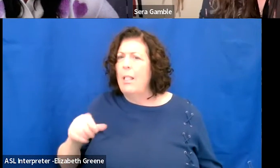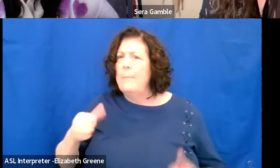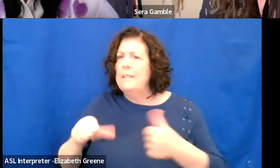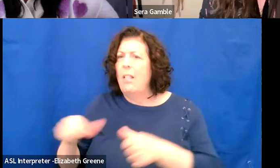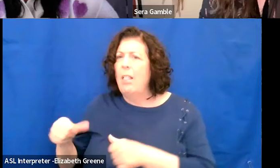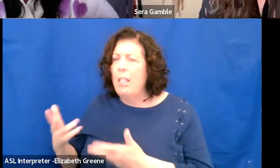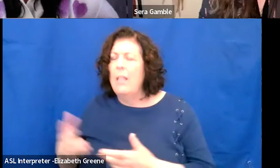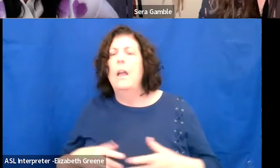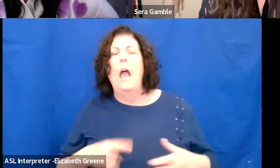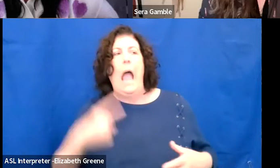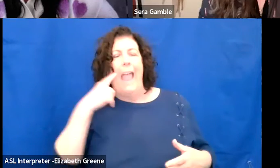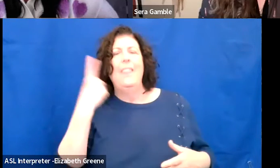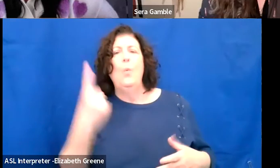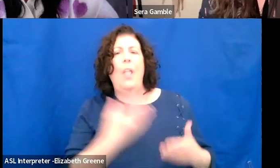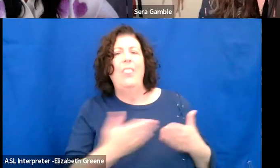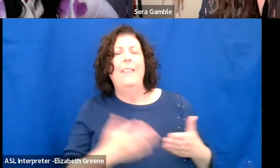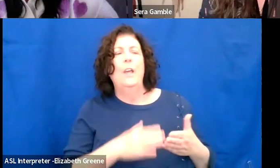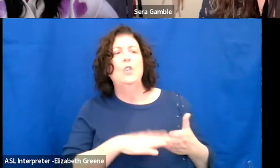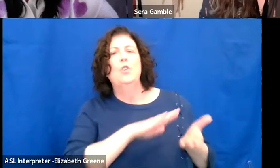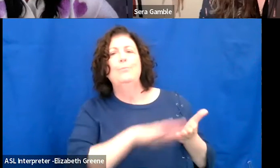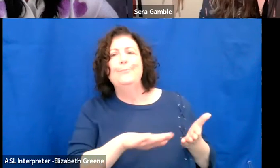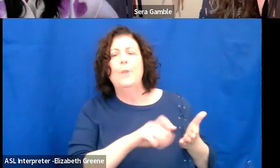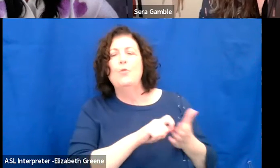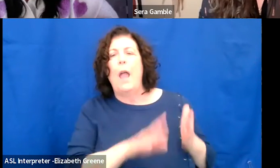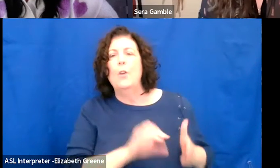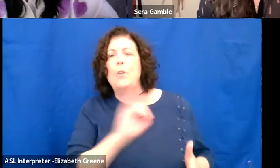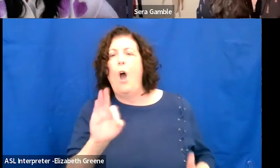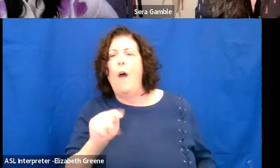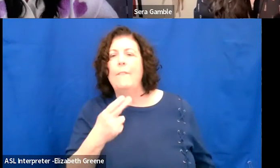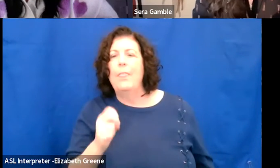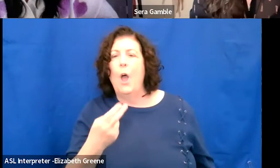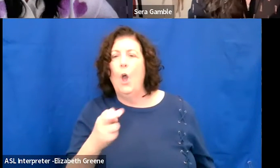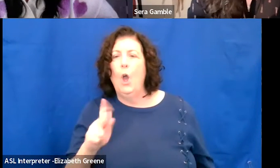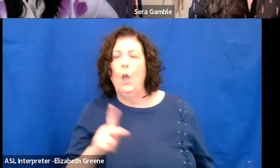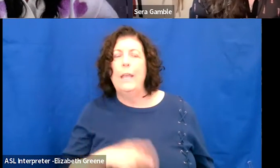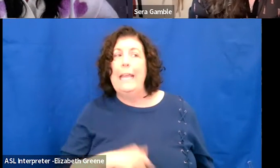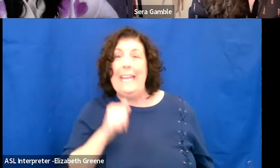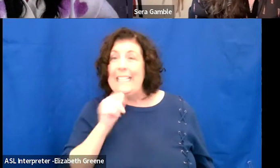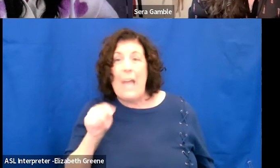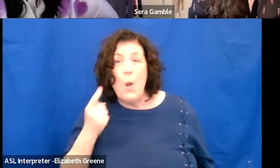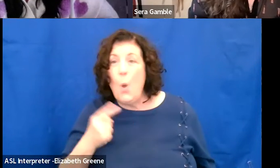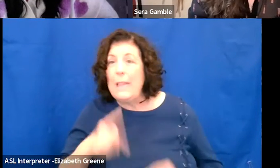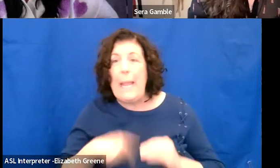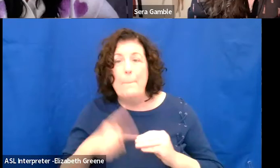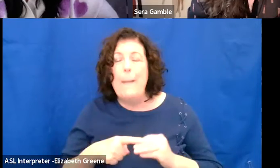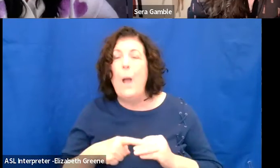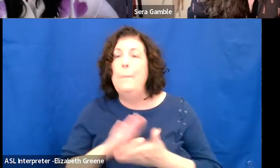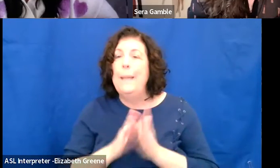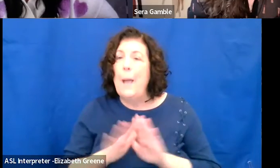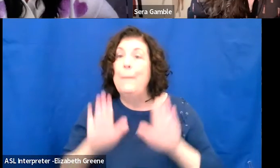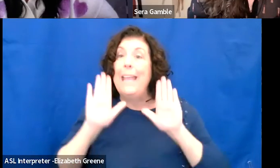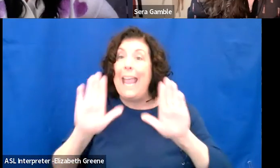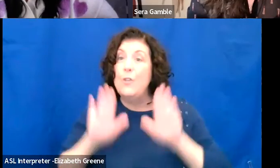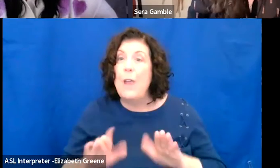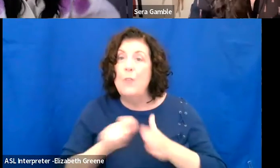let writers off the hook is that it's not just about being a good writer. It really is like, it's solving the showrunner's